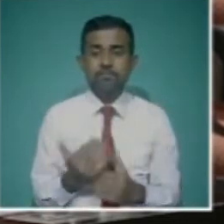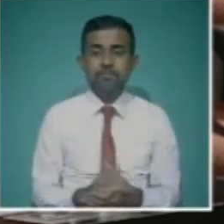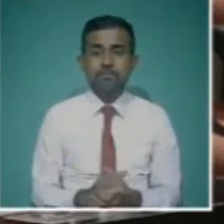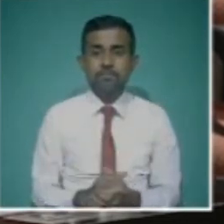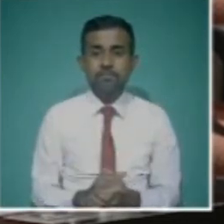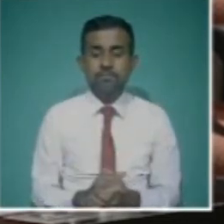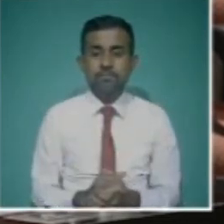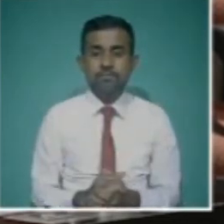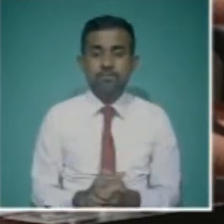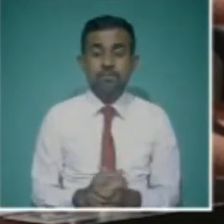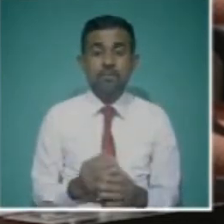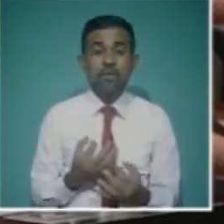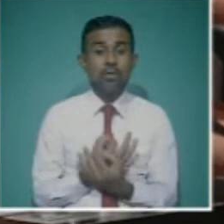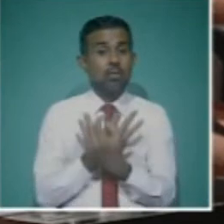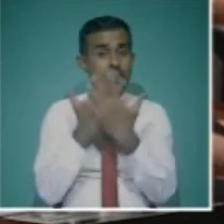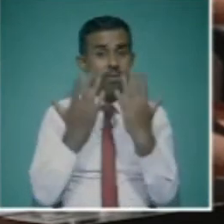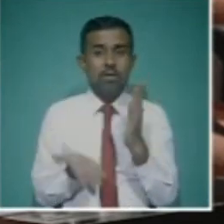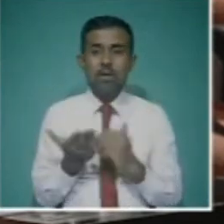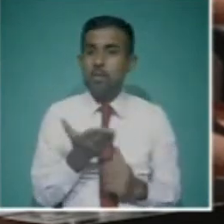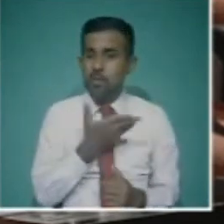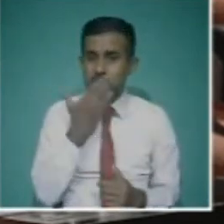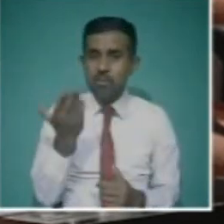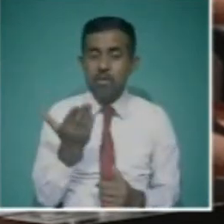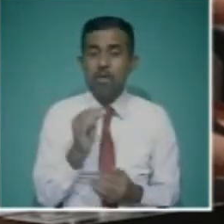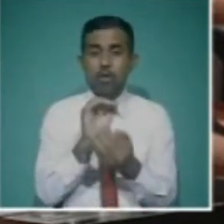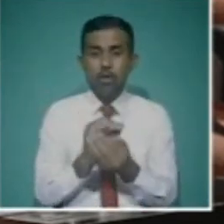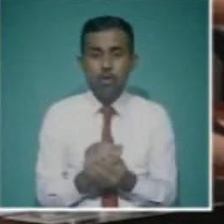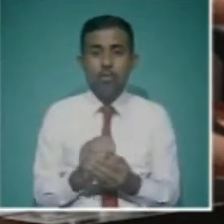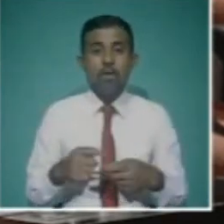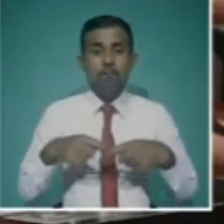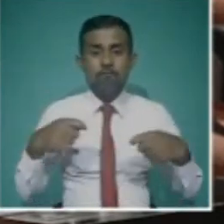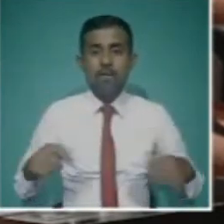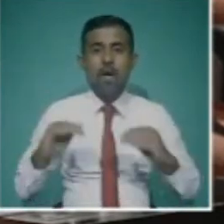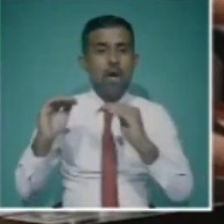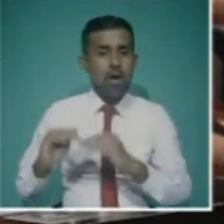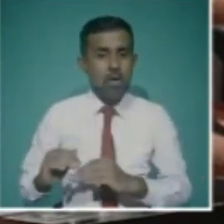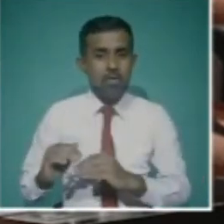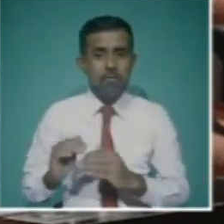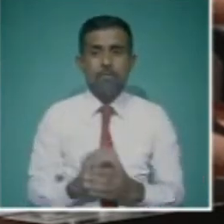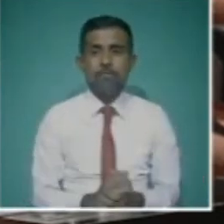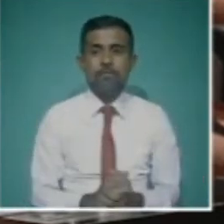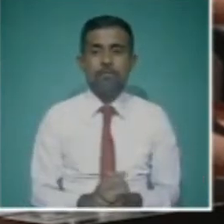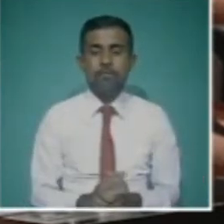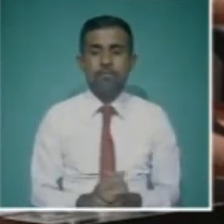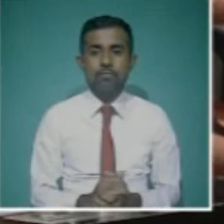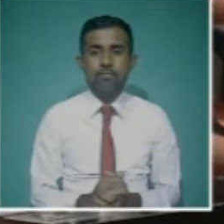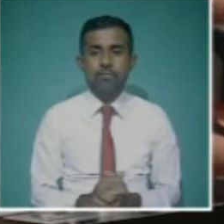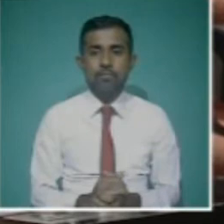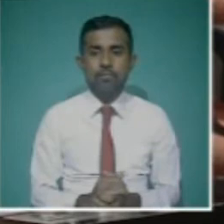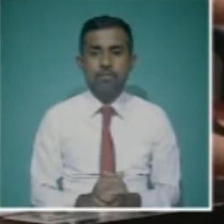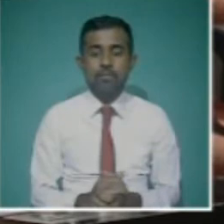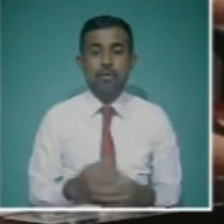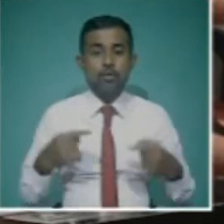defense. Prosper because every cent that you allocate for defense in a scenario where there is no